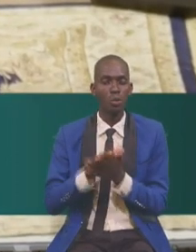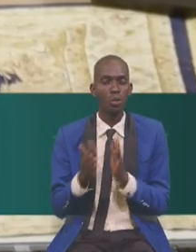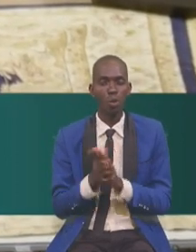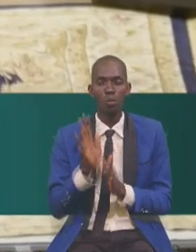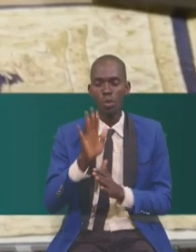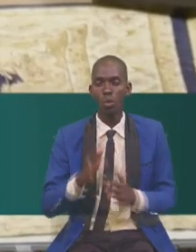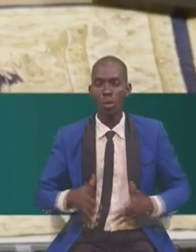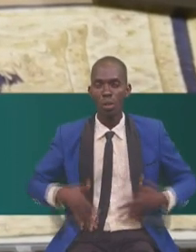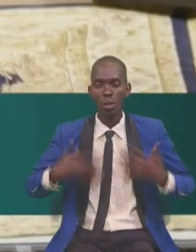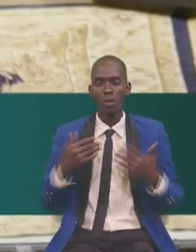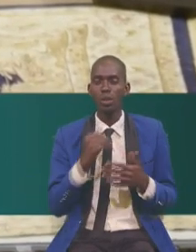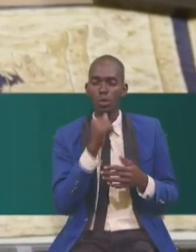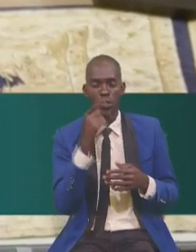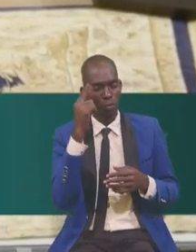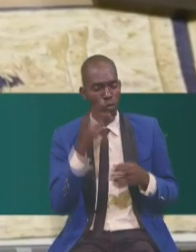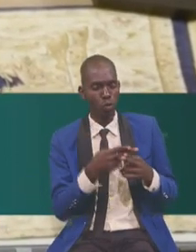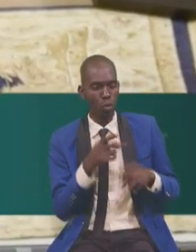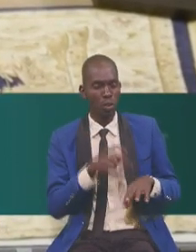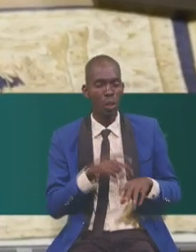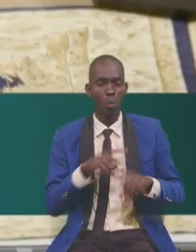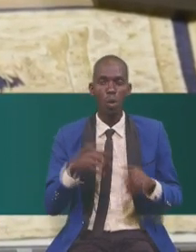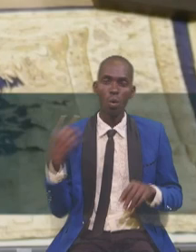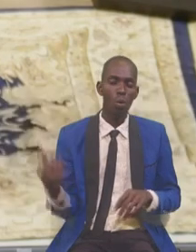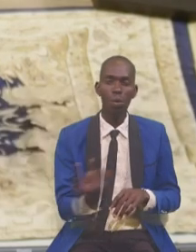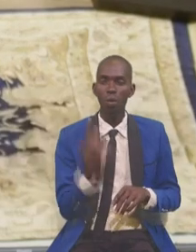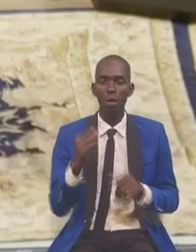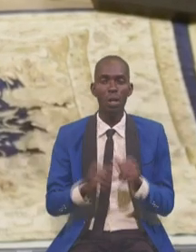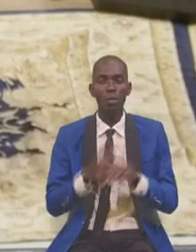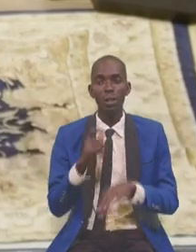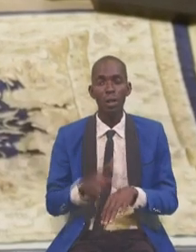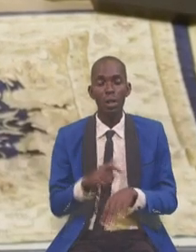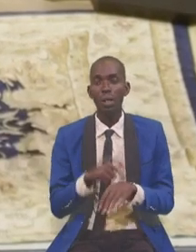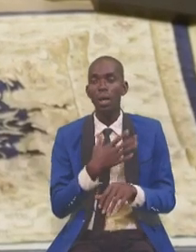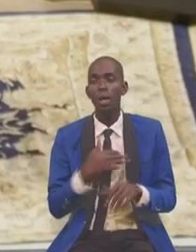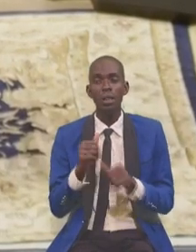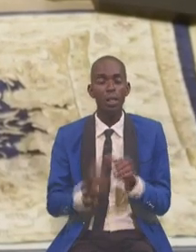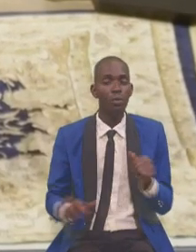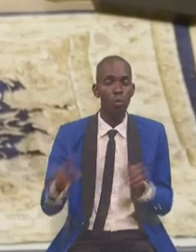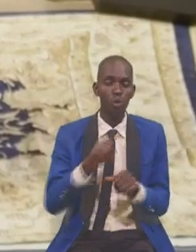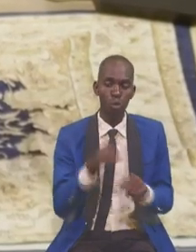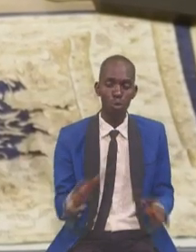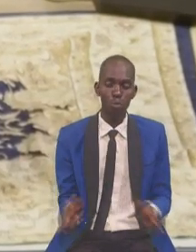not periodically, but always, all the time, and everybody you come across, you are telling them,